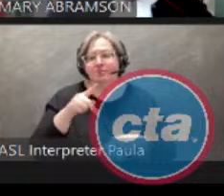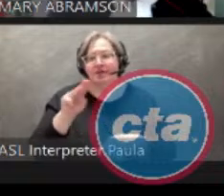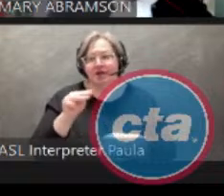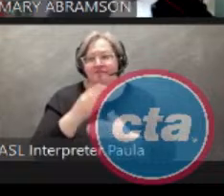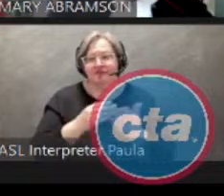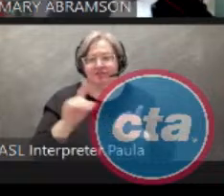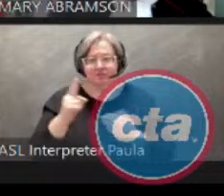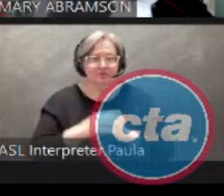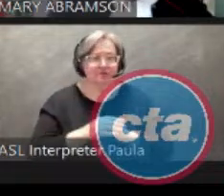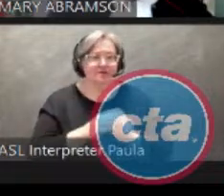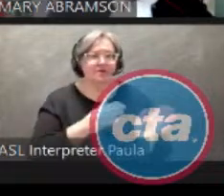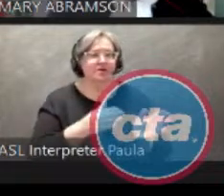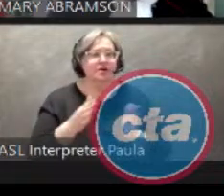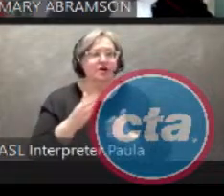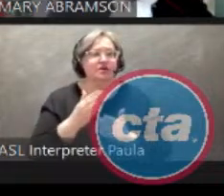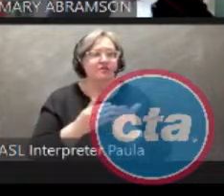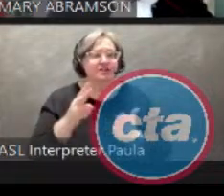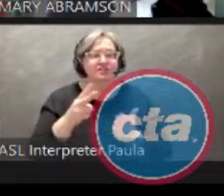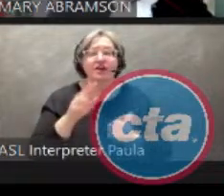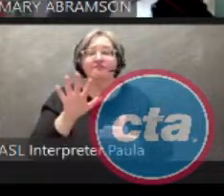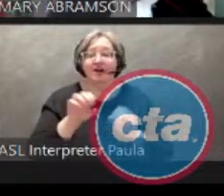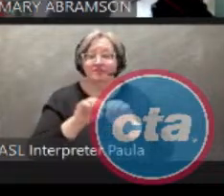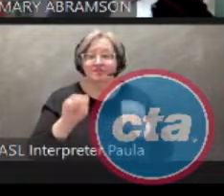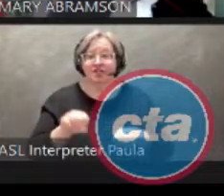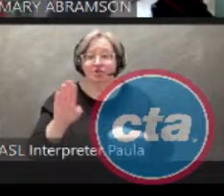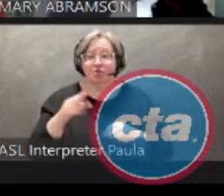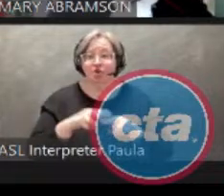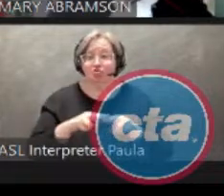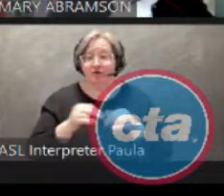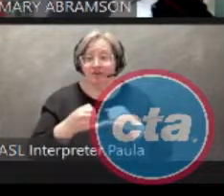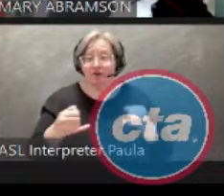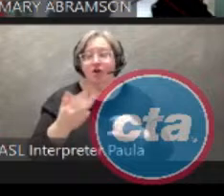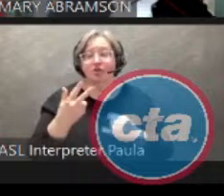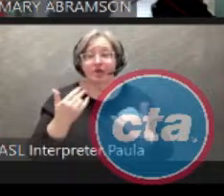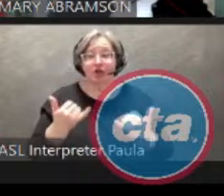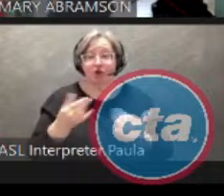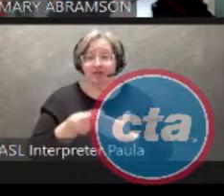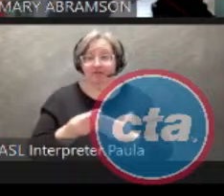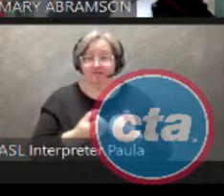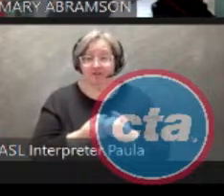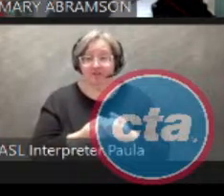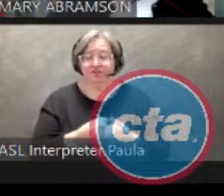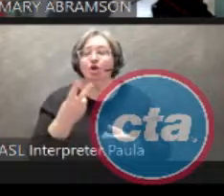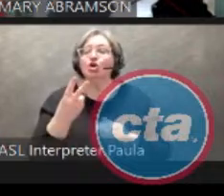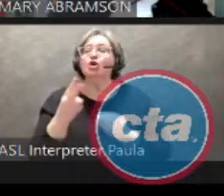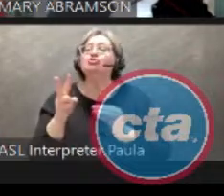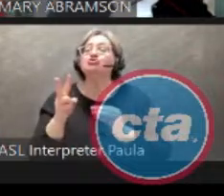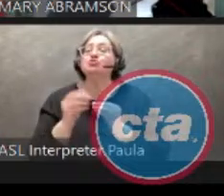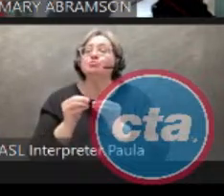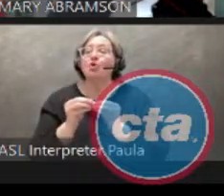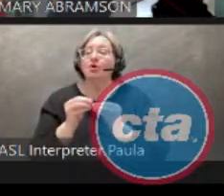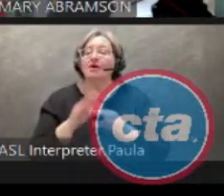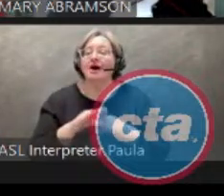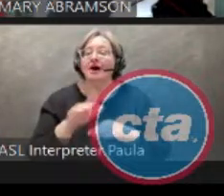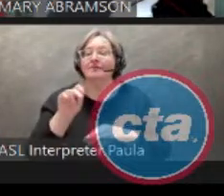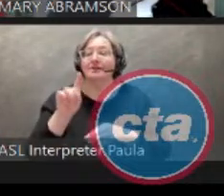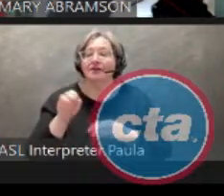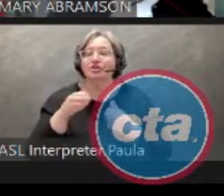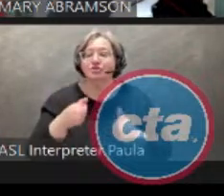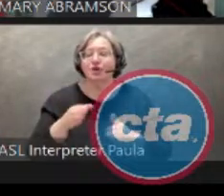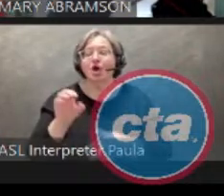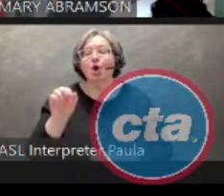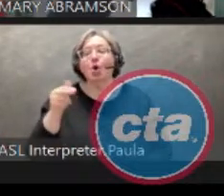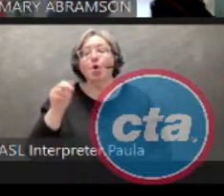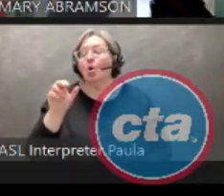is 5 stations on the Blue Line. 3 of them are currently funded. 2 more stations on the Lake Street branch of Green Line, Oak Park and